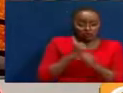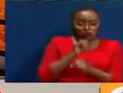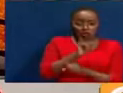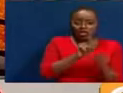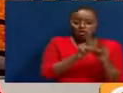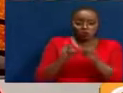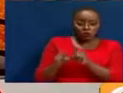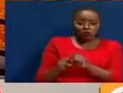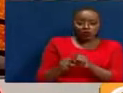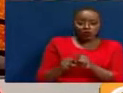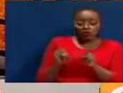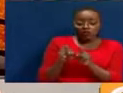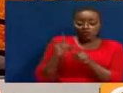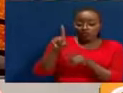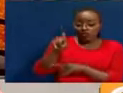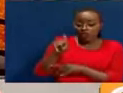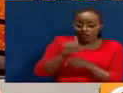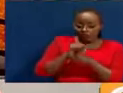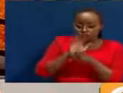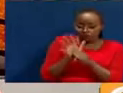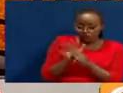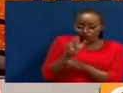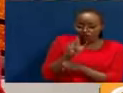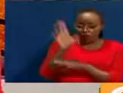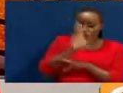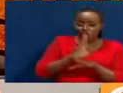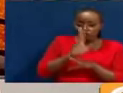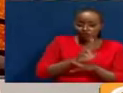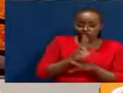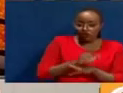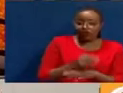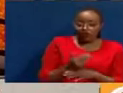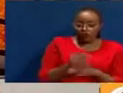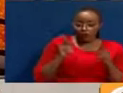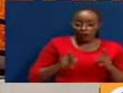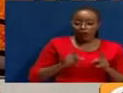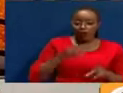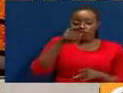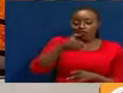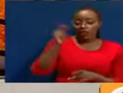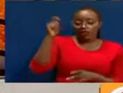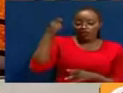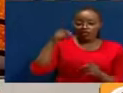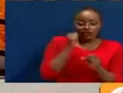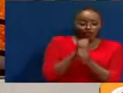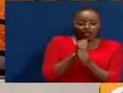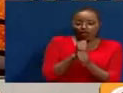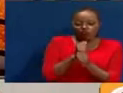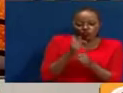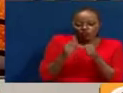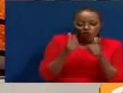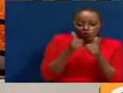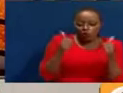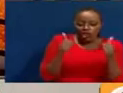And again, it took a virus to remind us that a considerable number of people in this country are not doing well.